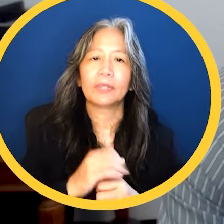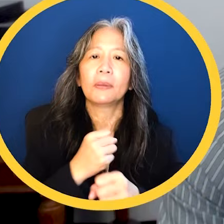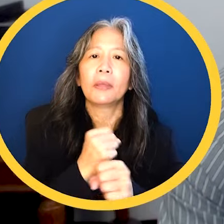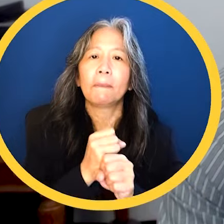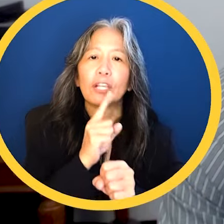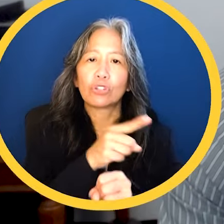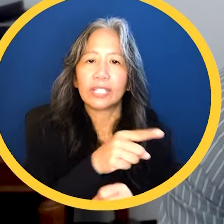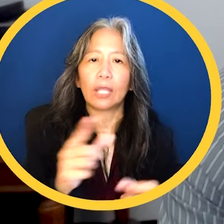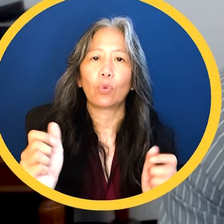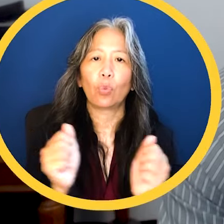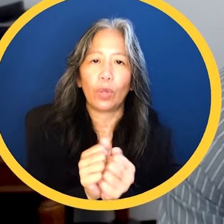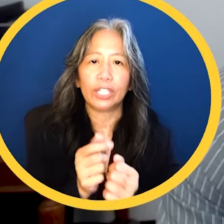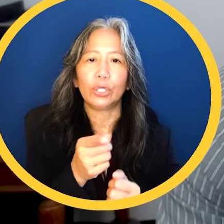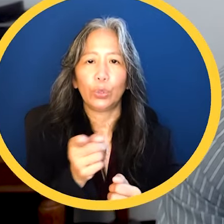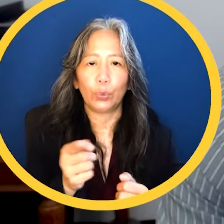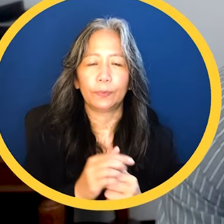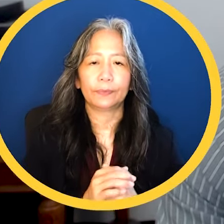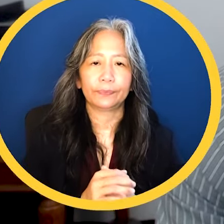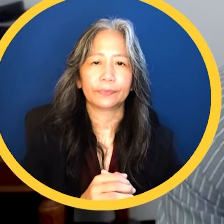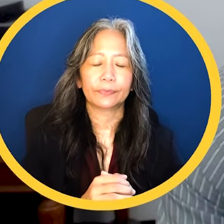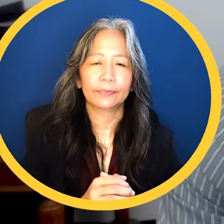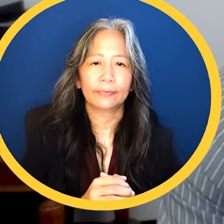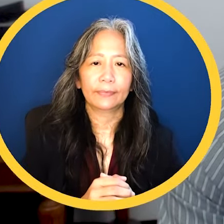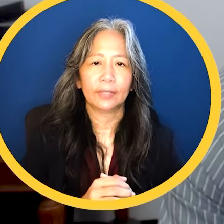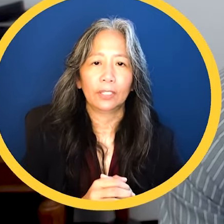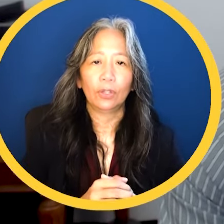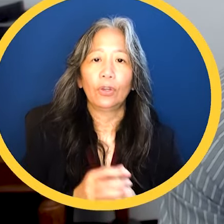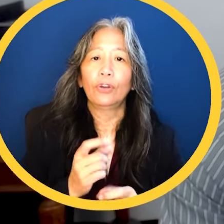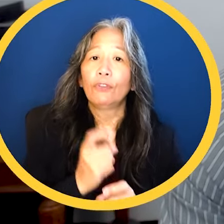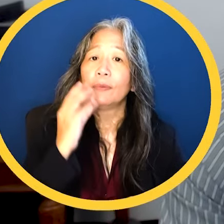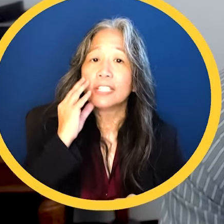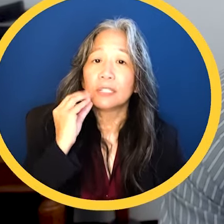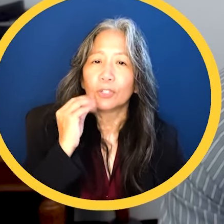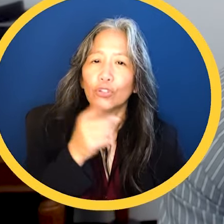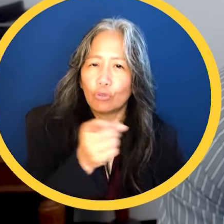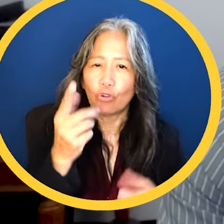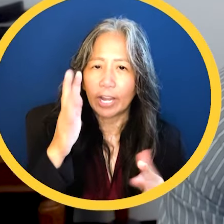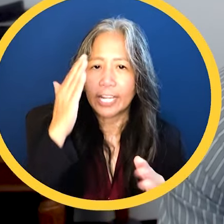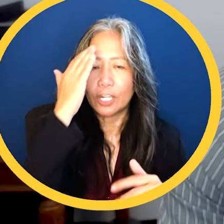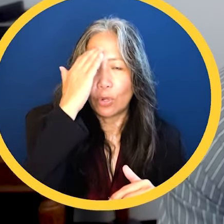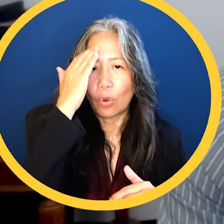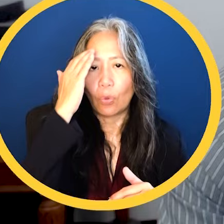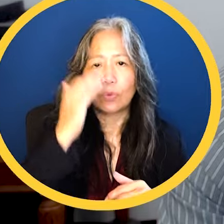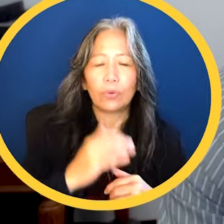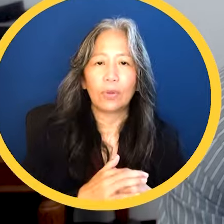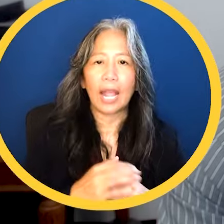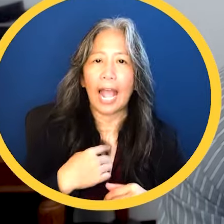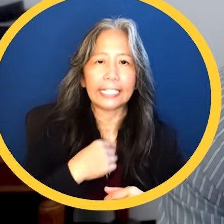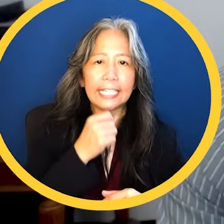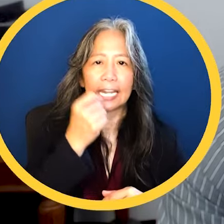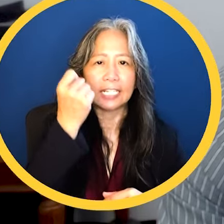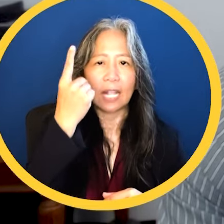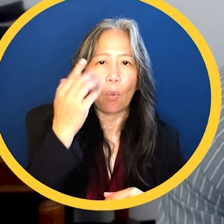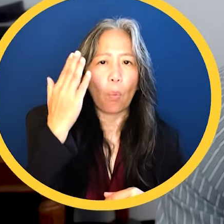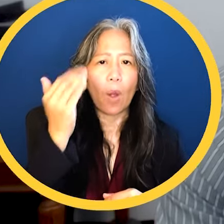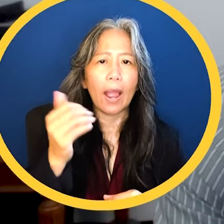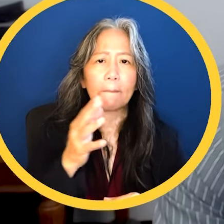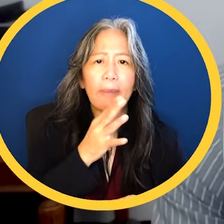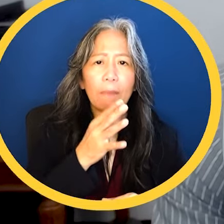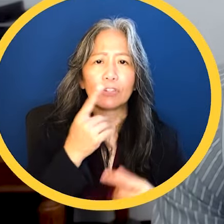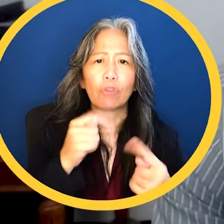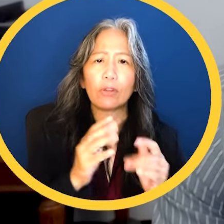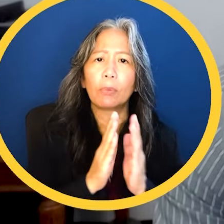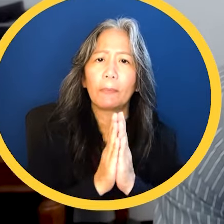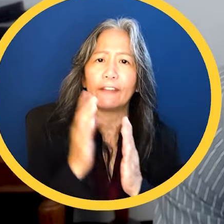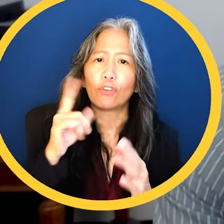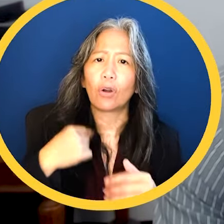they're there with you. Because from experience, you already know, I didn't understand why my mother was trying to pray